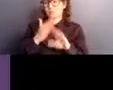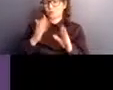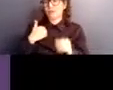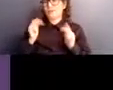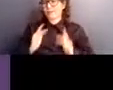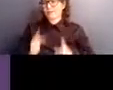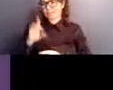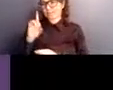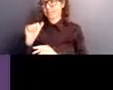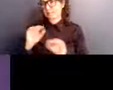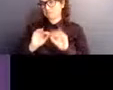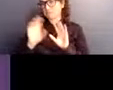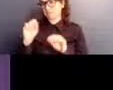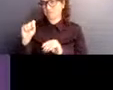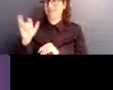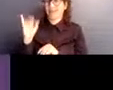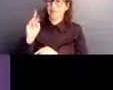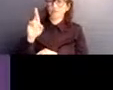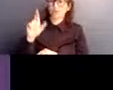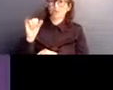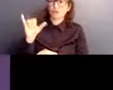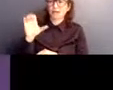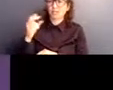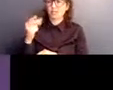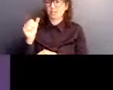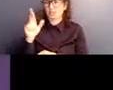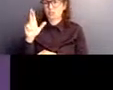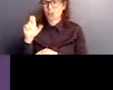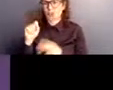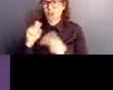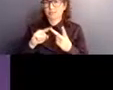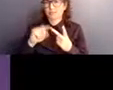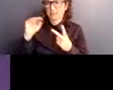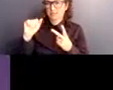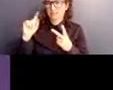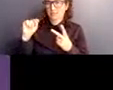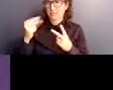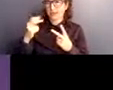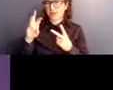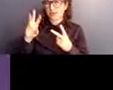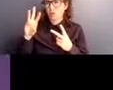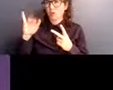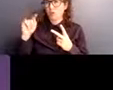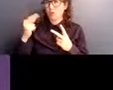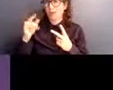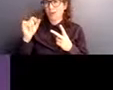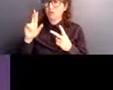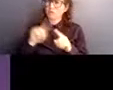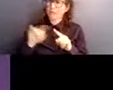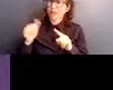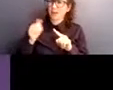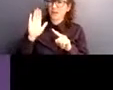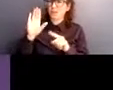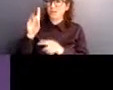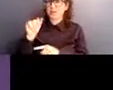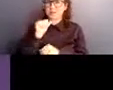physical disability with Mr. Ray Charles and Mr. Matthew Whitaker. But the others you can't see so